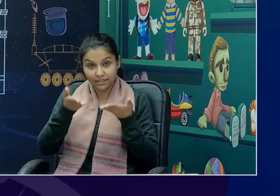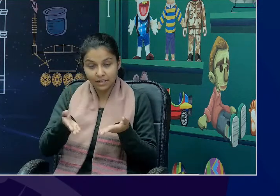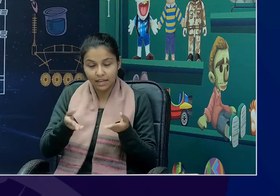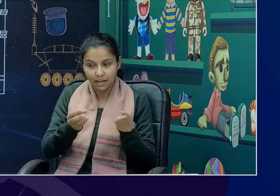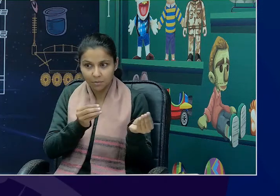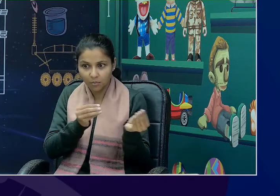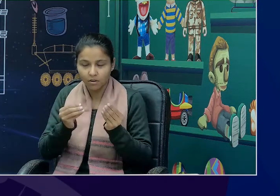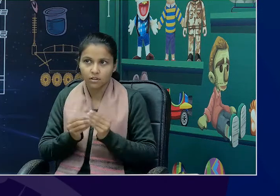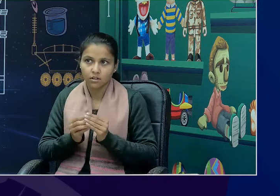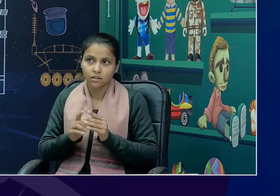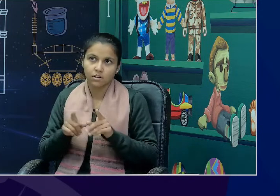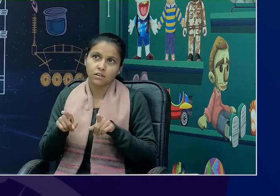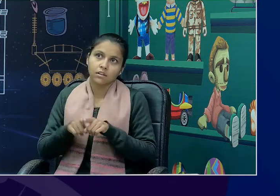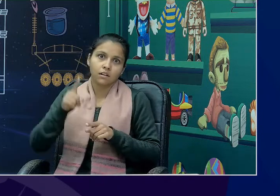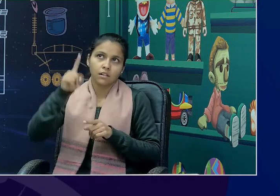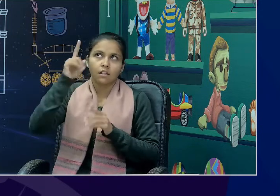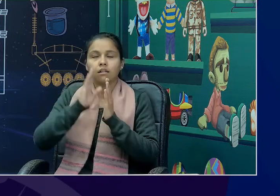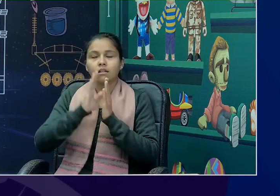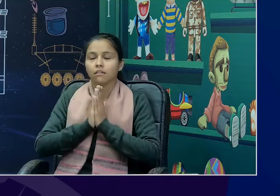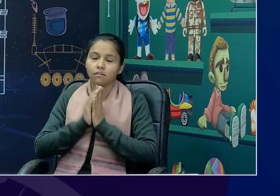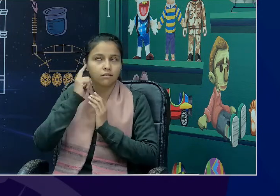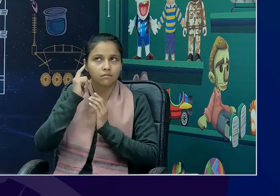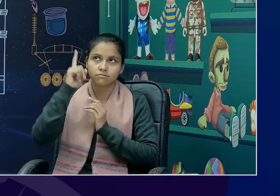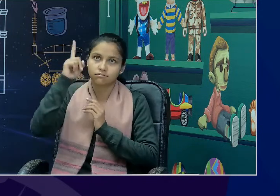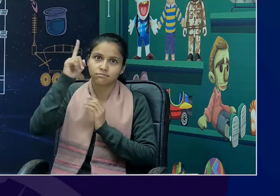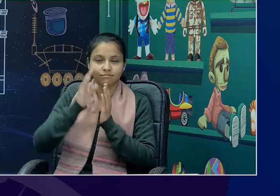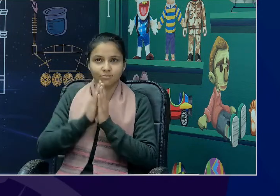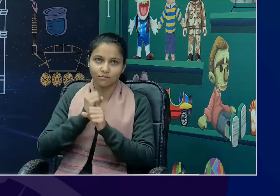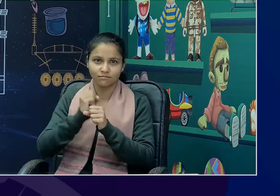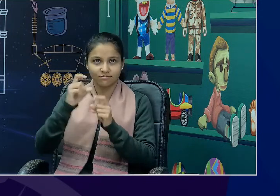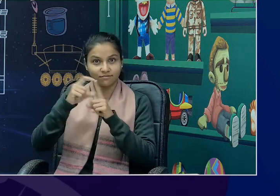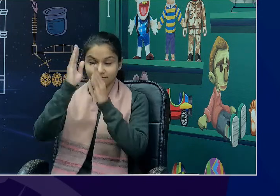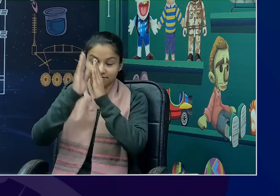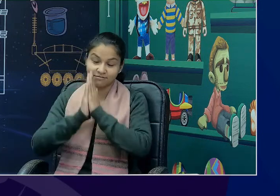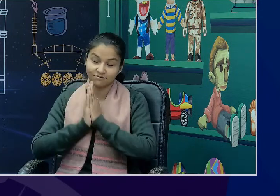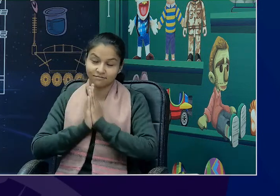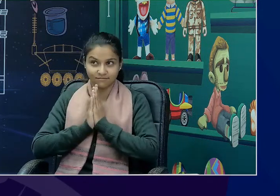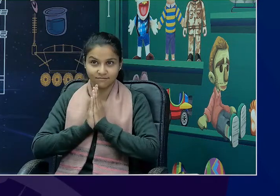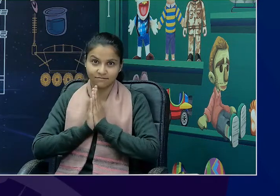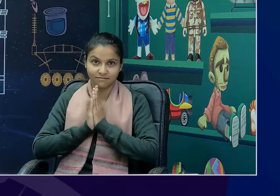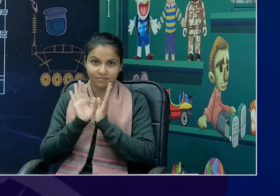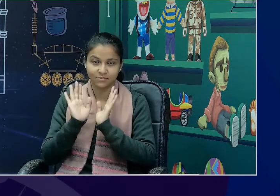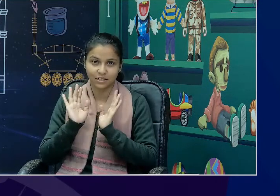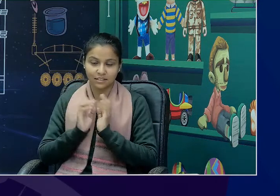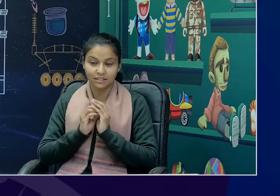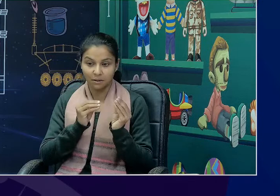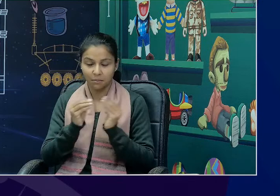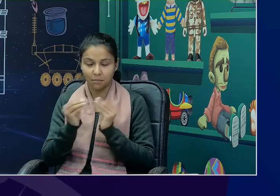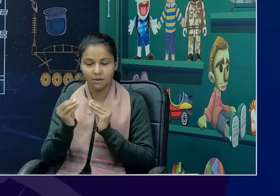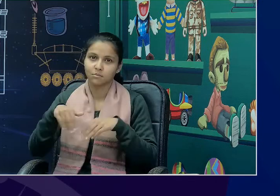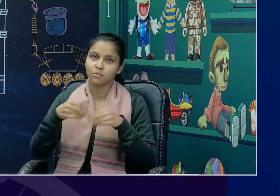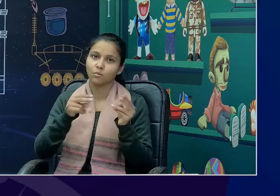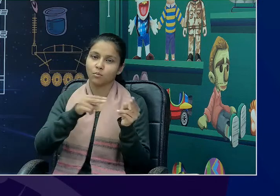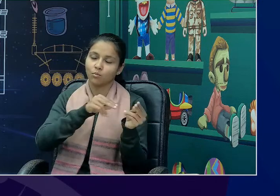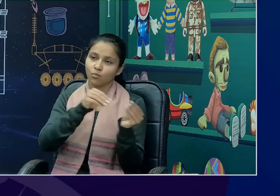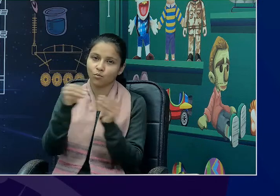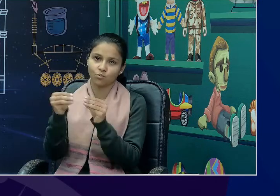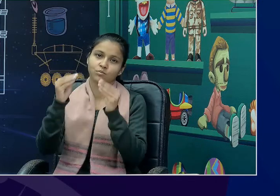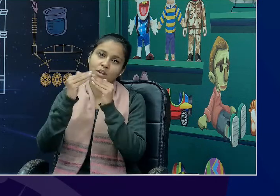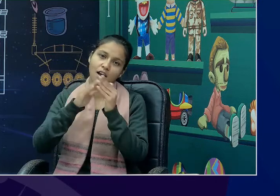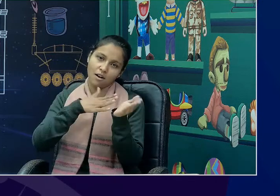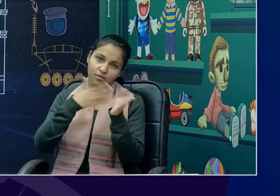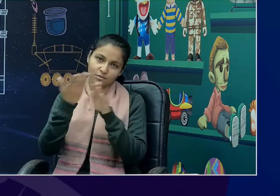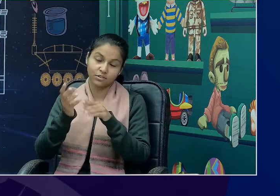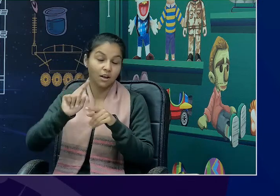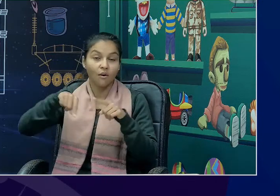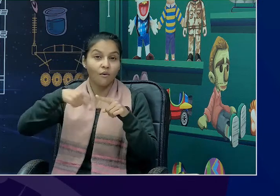realized that God listened to his prayers. The snake slid from a passage and he moved out of the house. And what happened